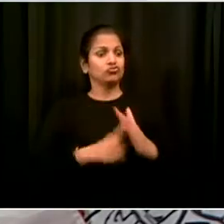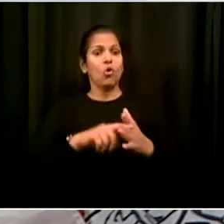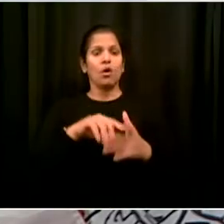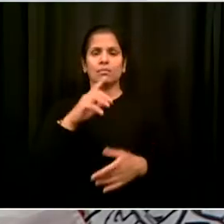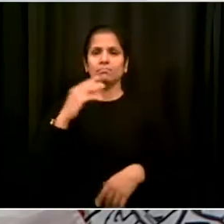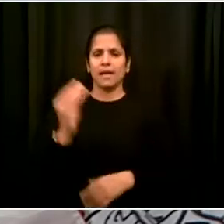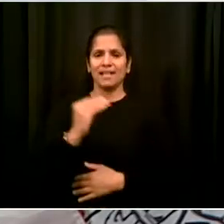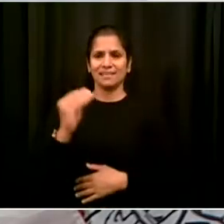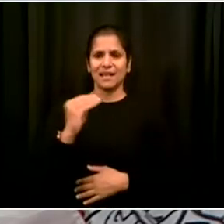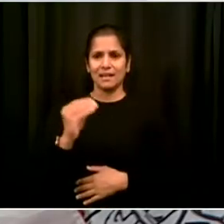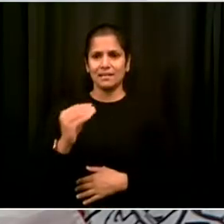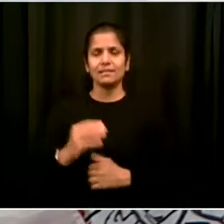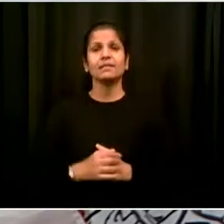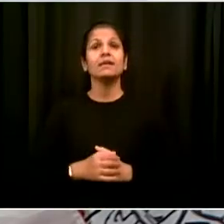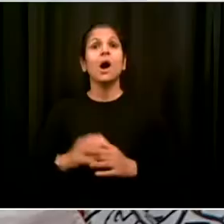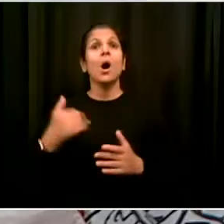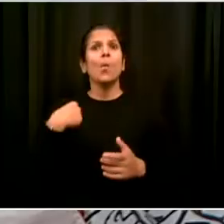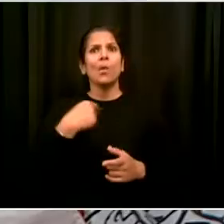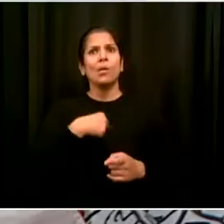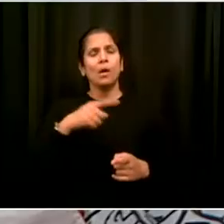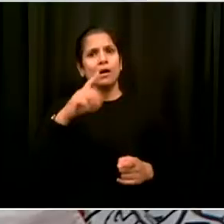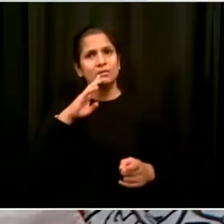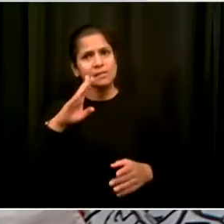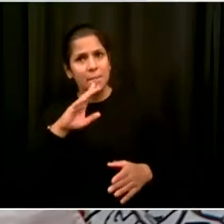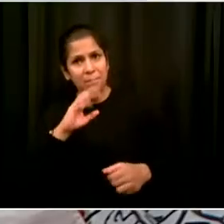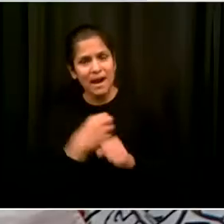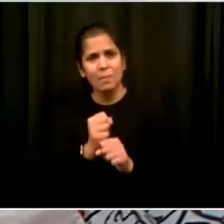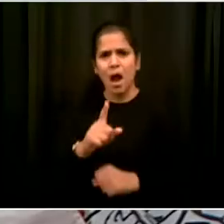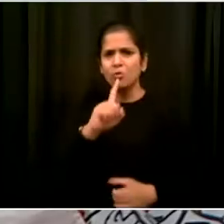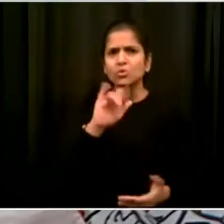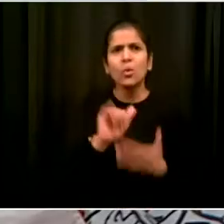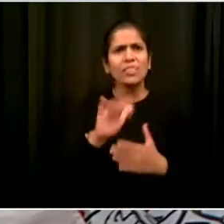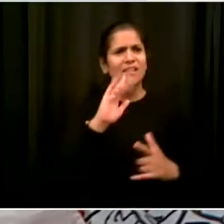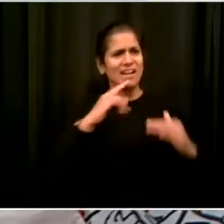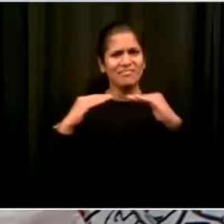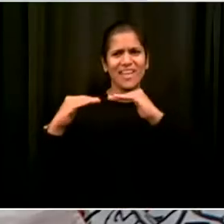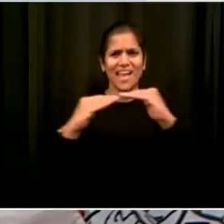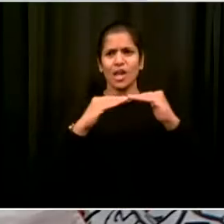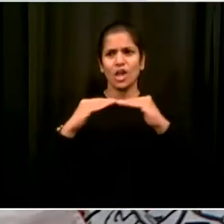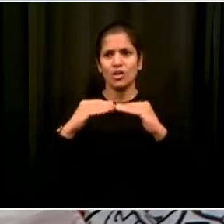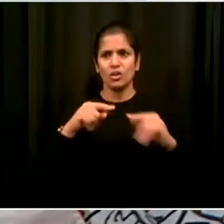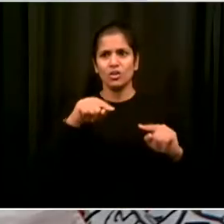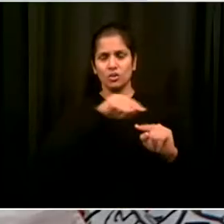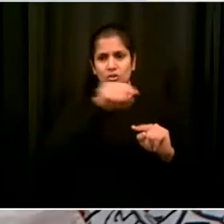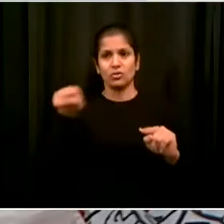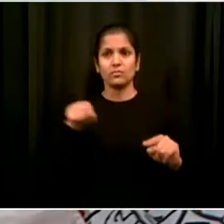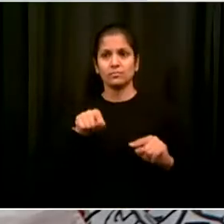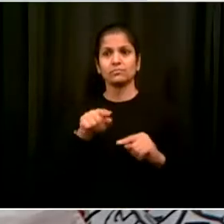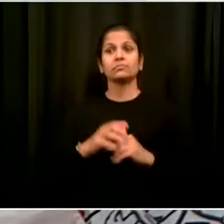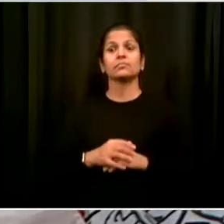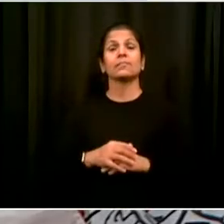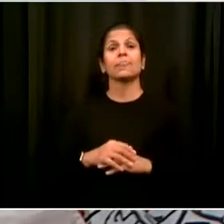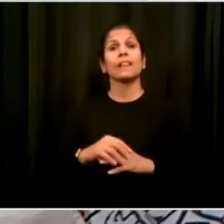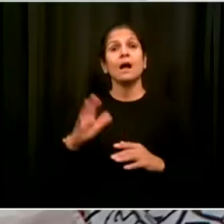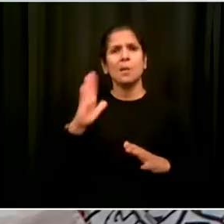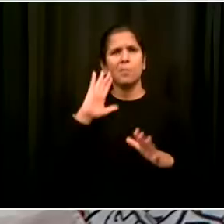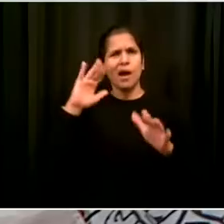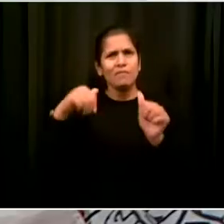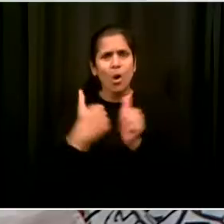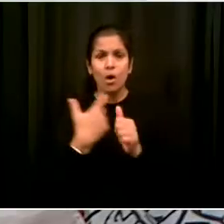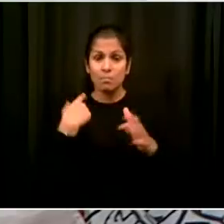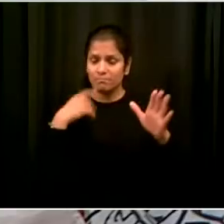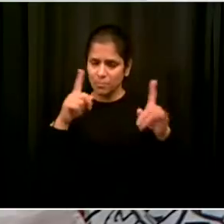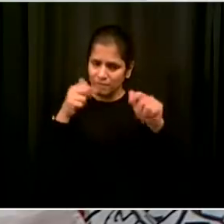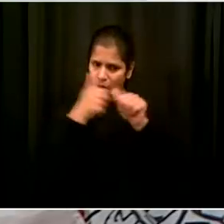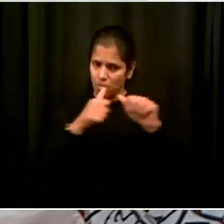fair, will be focused on the folks who need it most. Look, here is a moment that will turn the tide for New